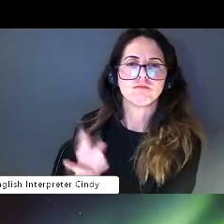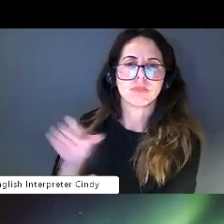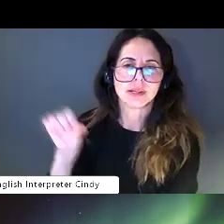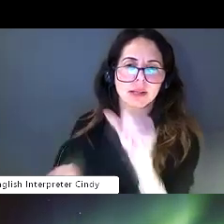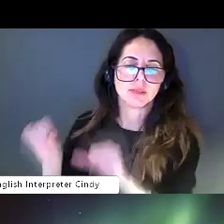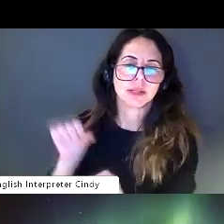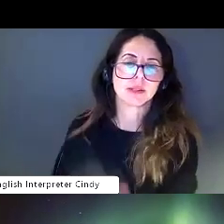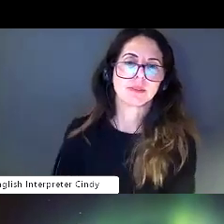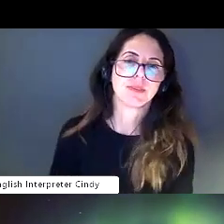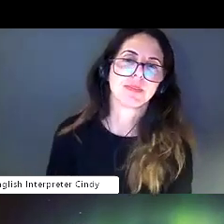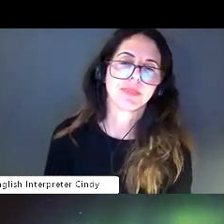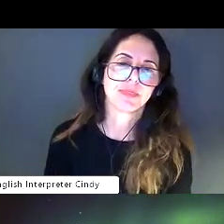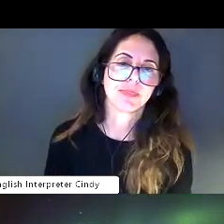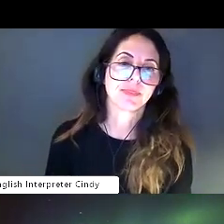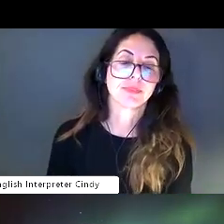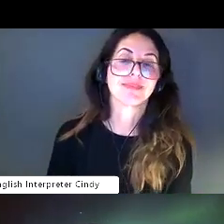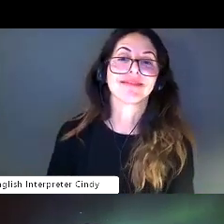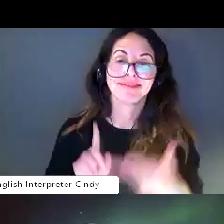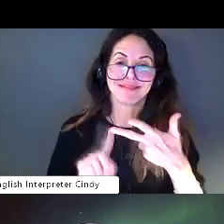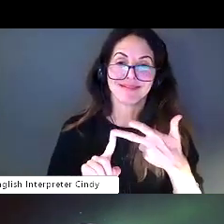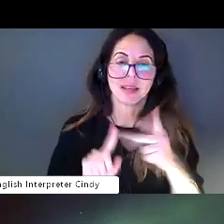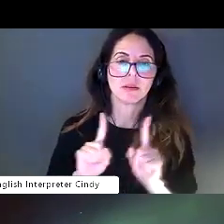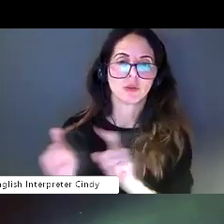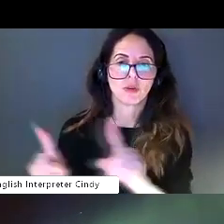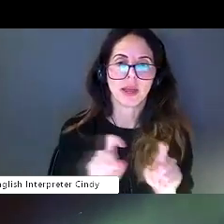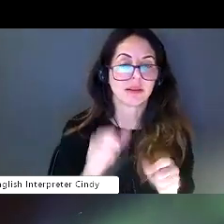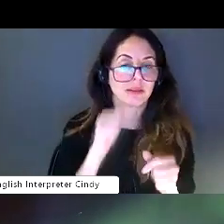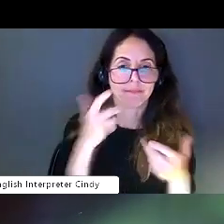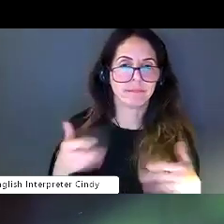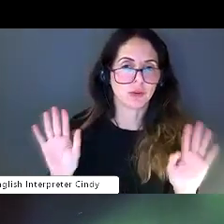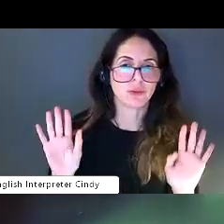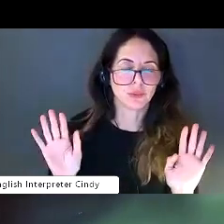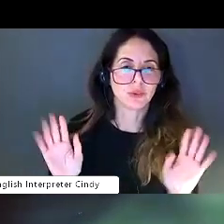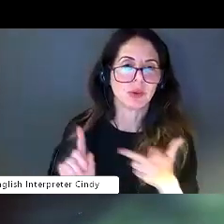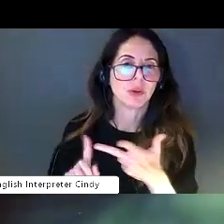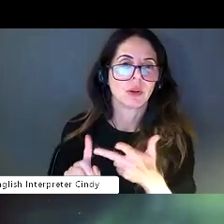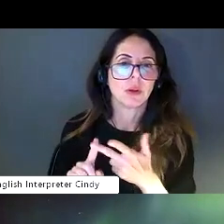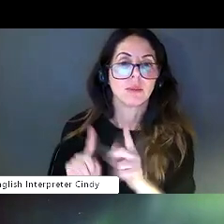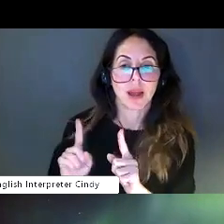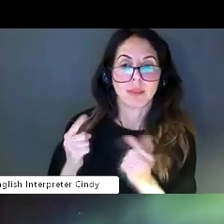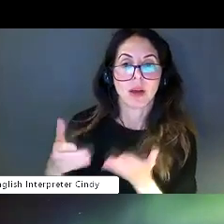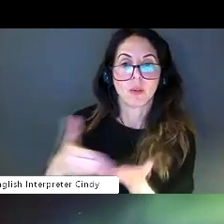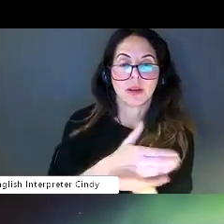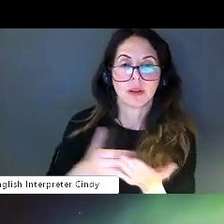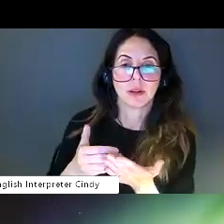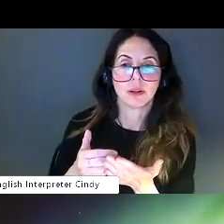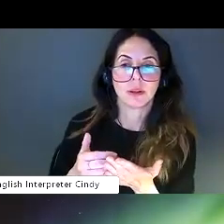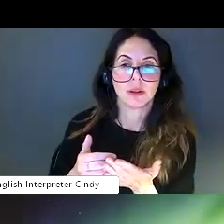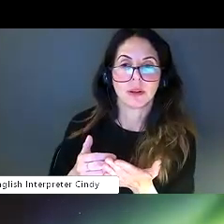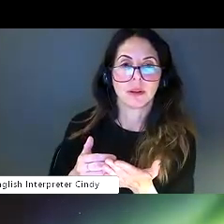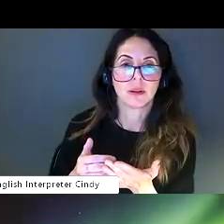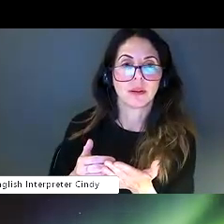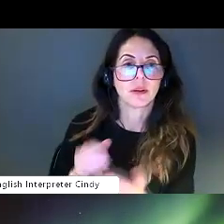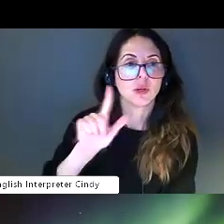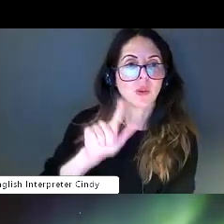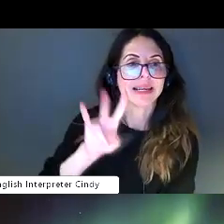And so study 3 is a survey, and this study is ongoing. But so far we've collected 27 participants, and so